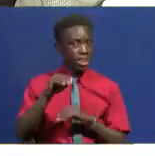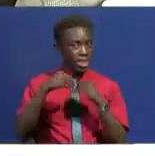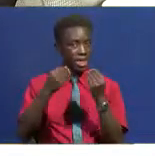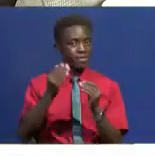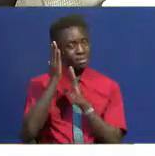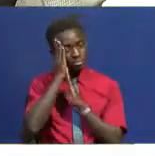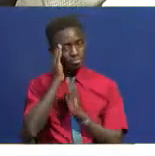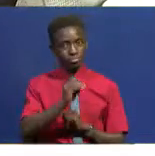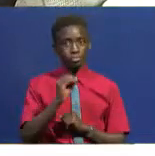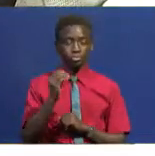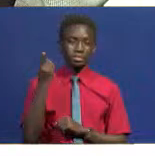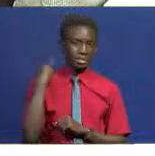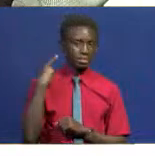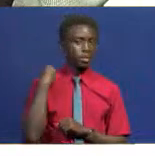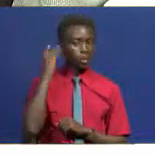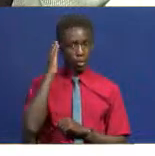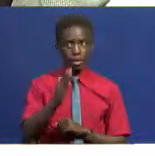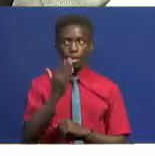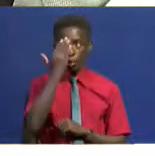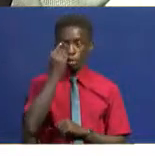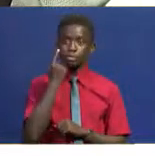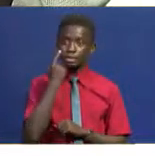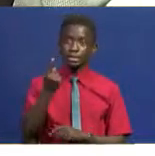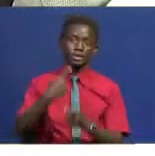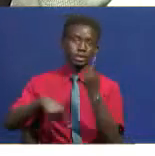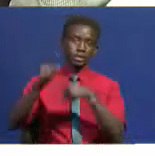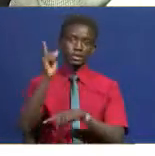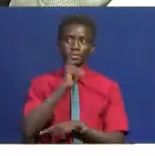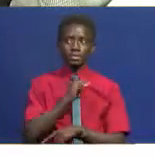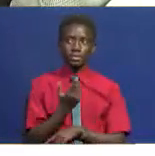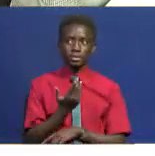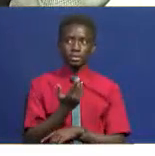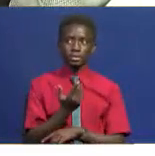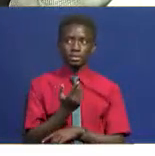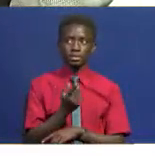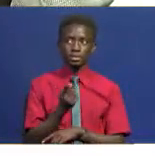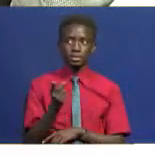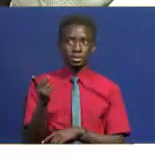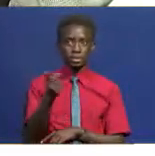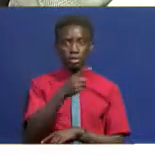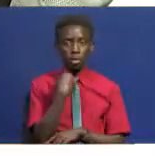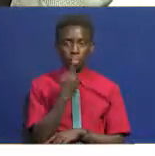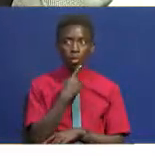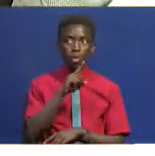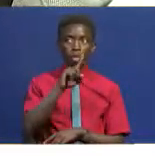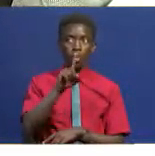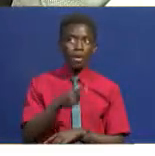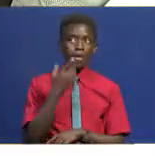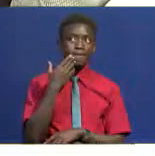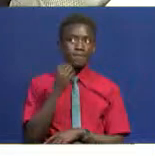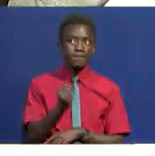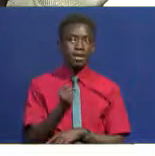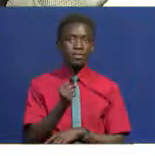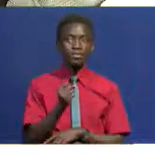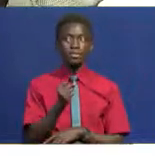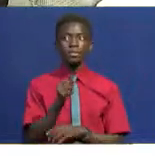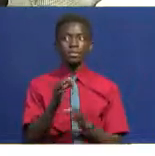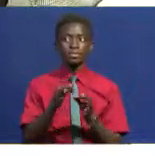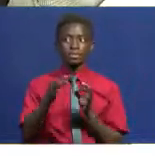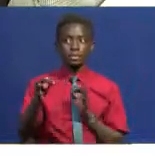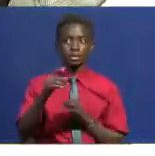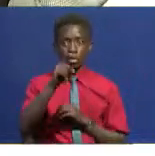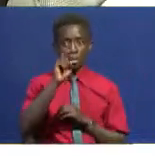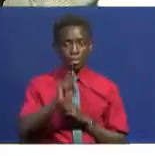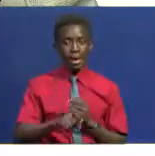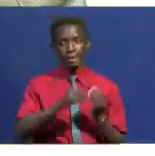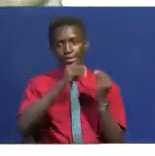atawazumbua sana kwa sababu, you see, he won. Na nyinyi ambao mko 1500 meters or 5000 and so on, you must go and beat